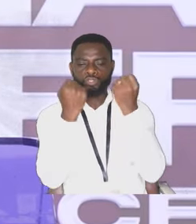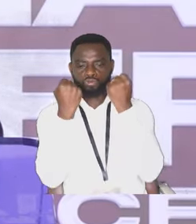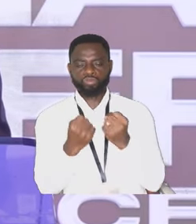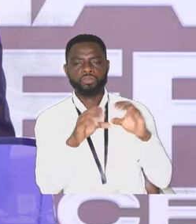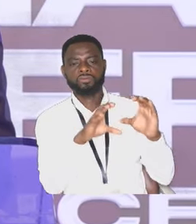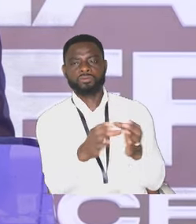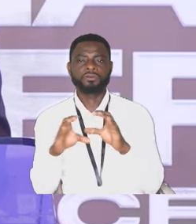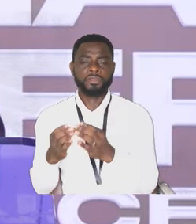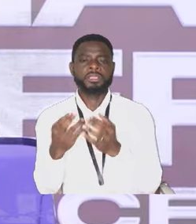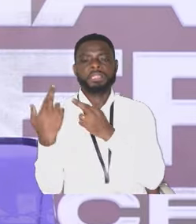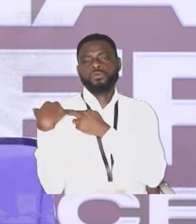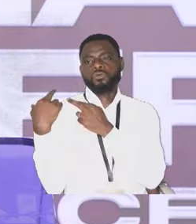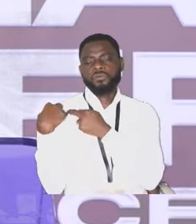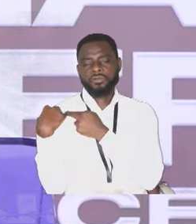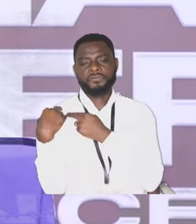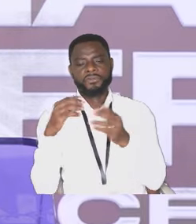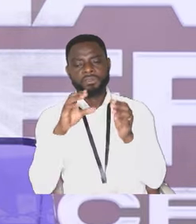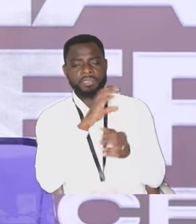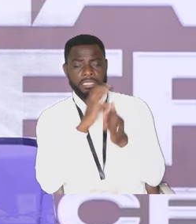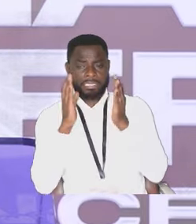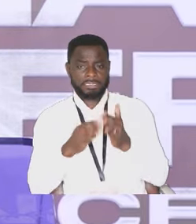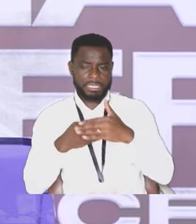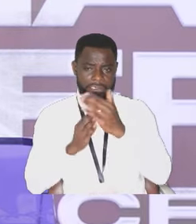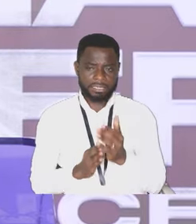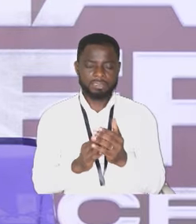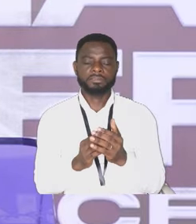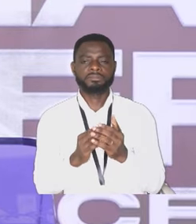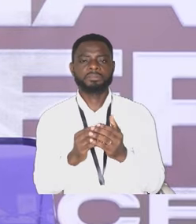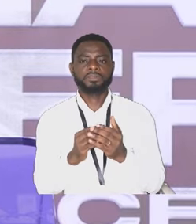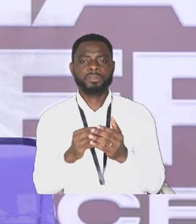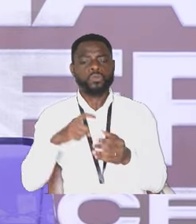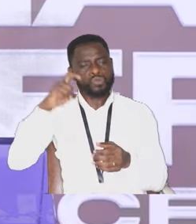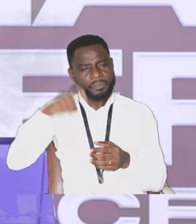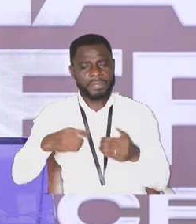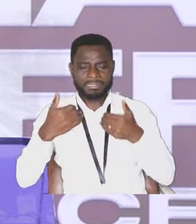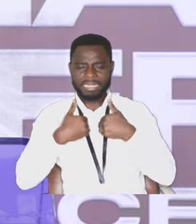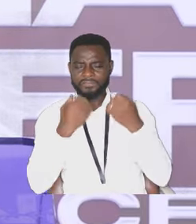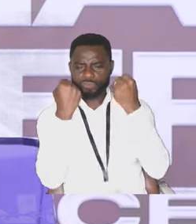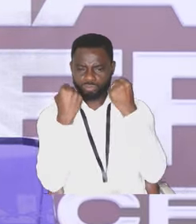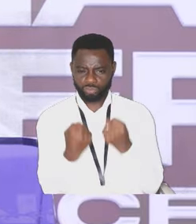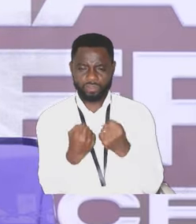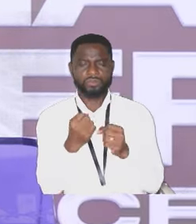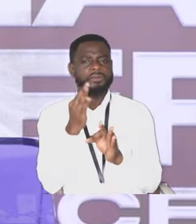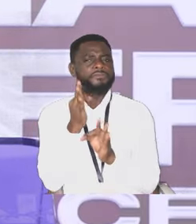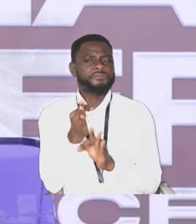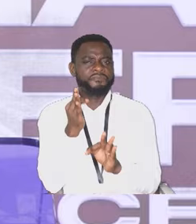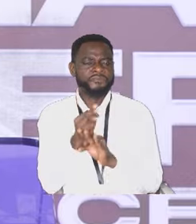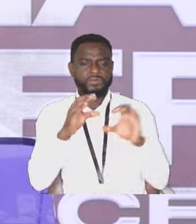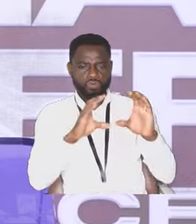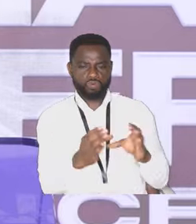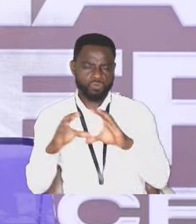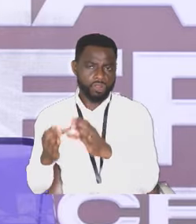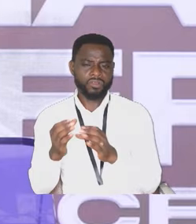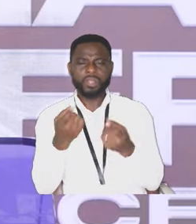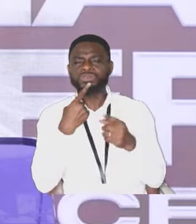role of Christian leaders in fostering supportive and resilient faith community. We must have strong faith-based communities. When we